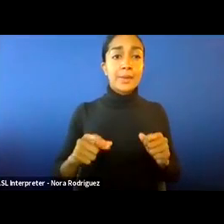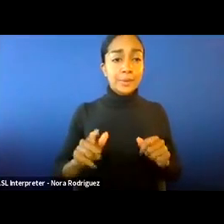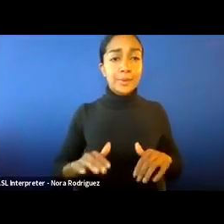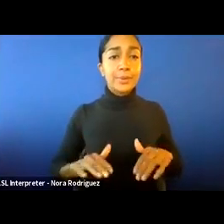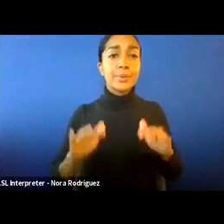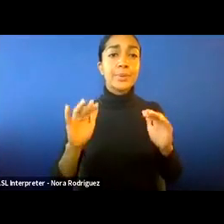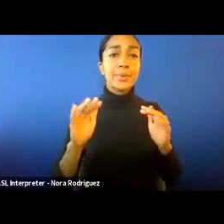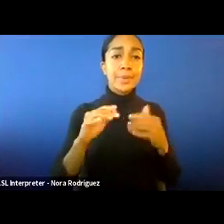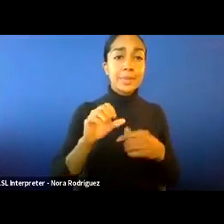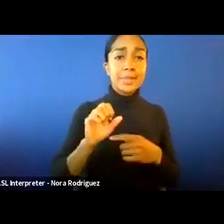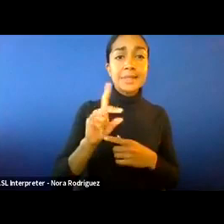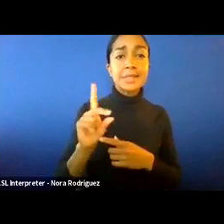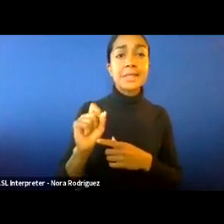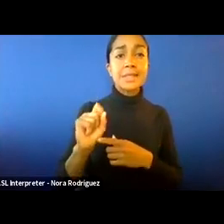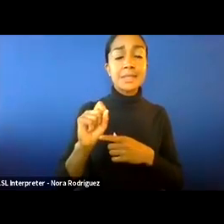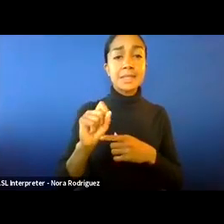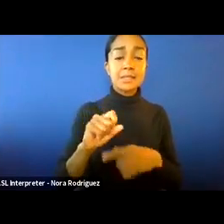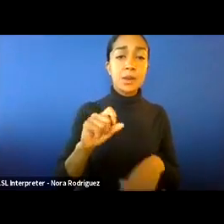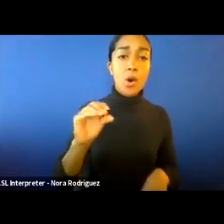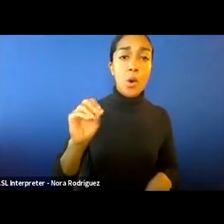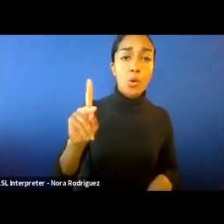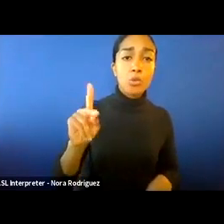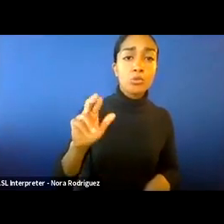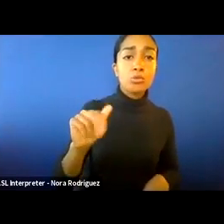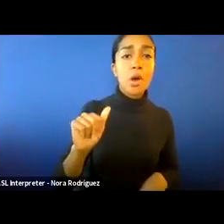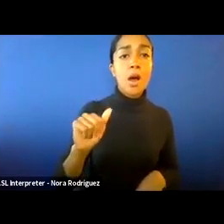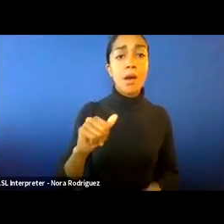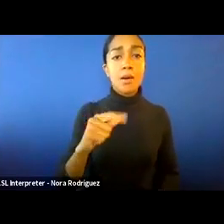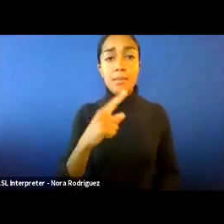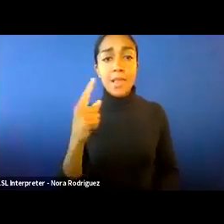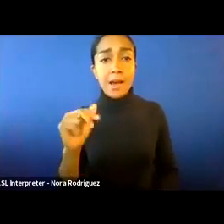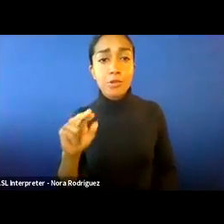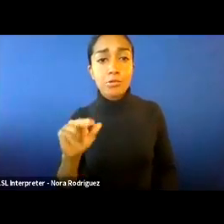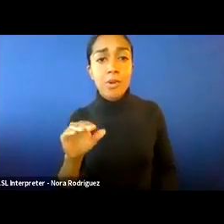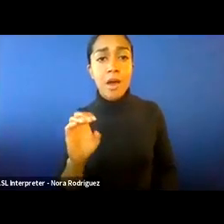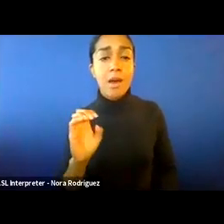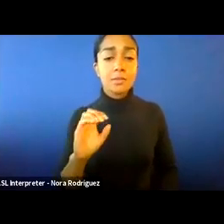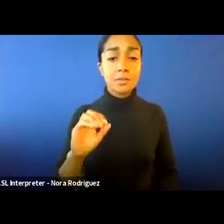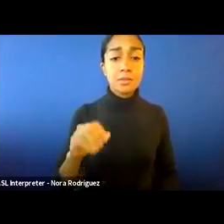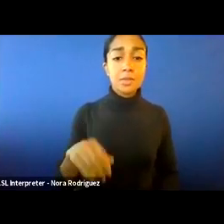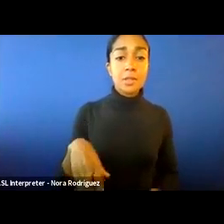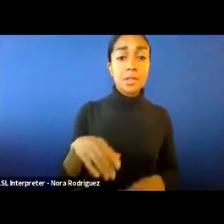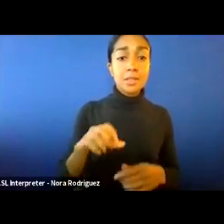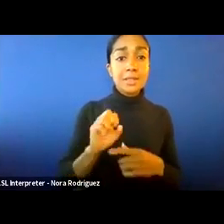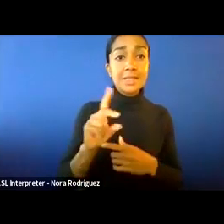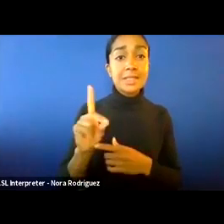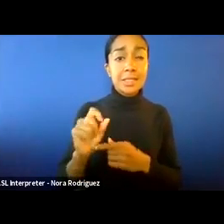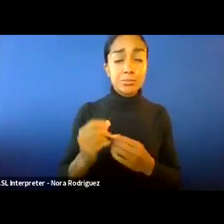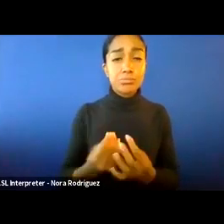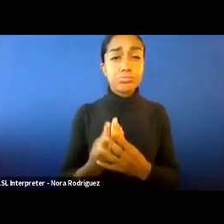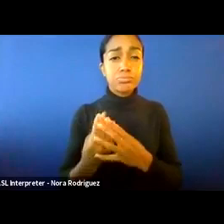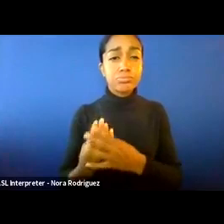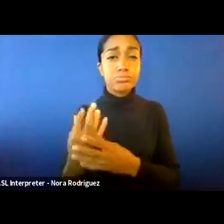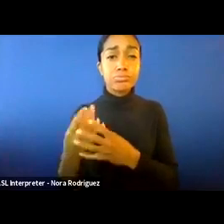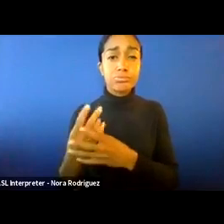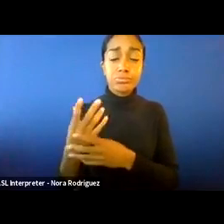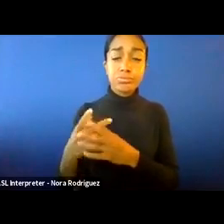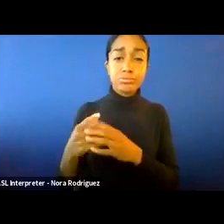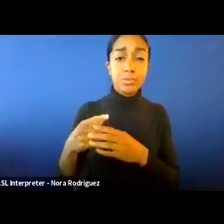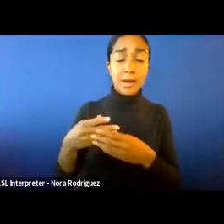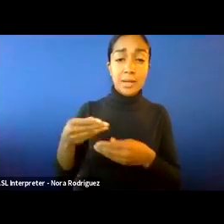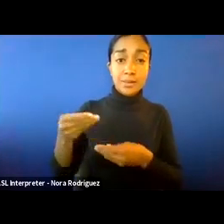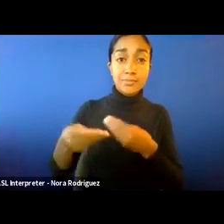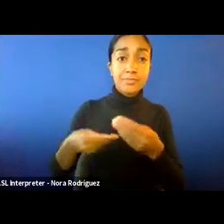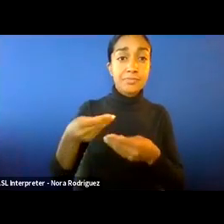rice, cowpea, and millet and braid them into your hair as a gift for your descendants. Even as you were forced into the bowels of